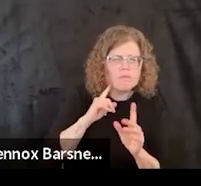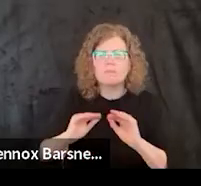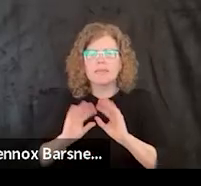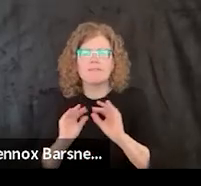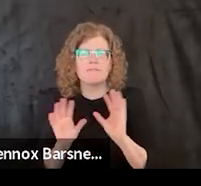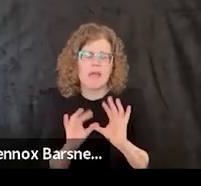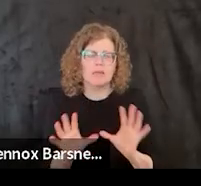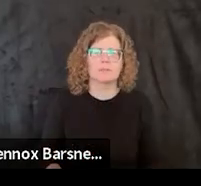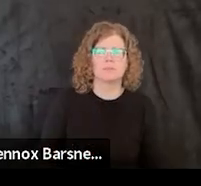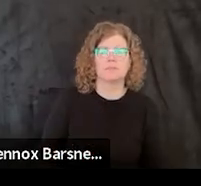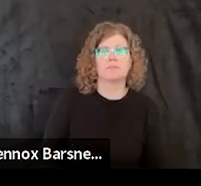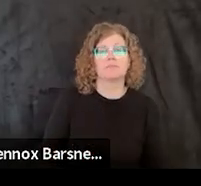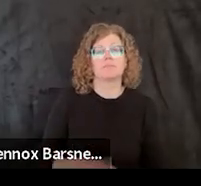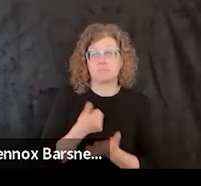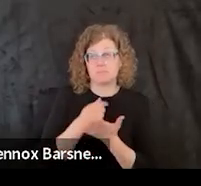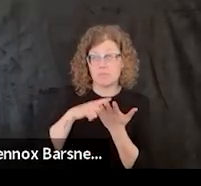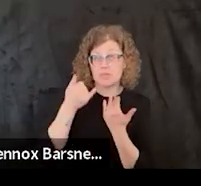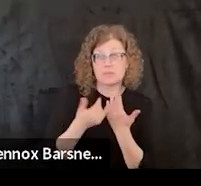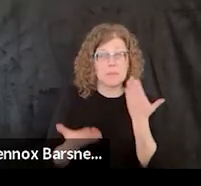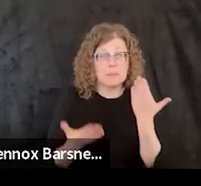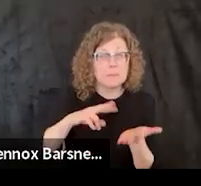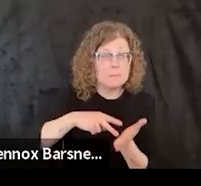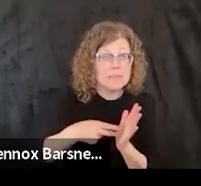Projects may include research